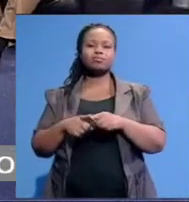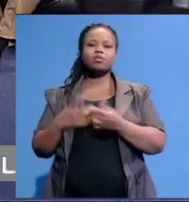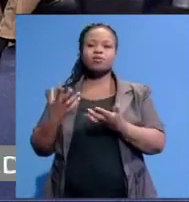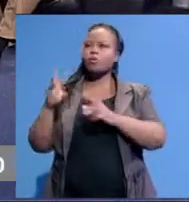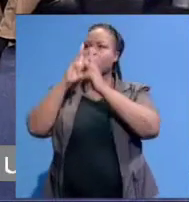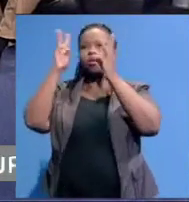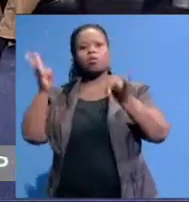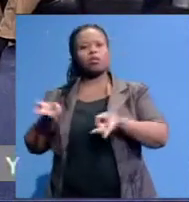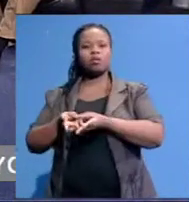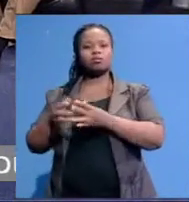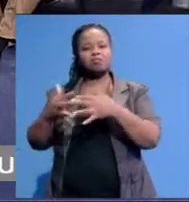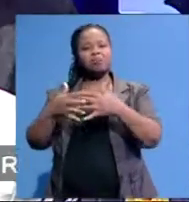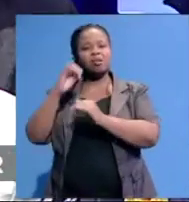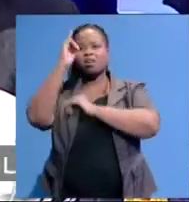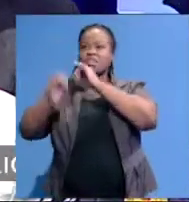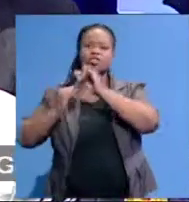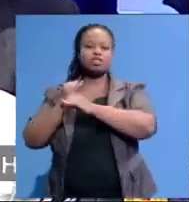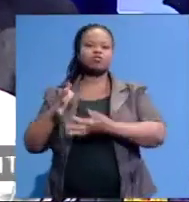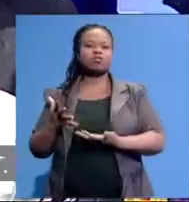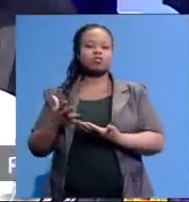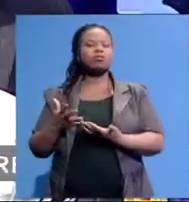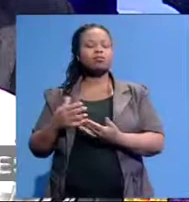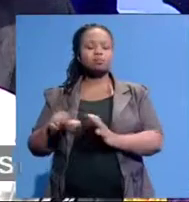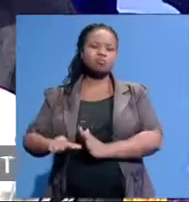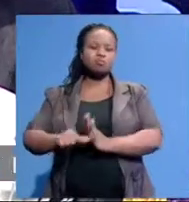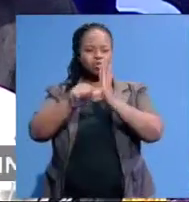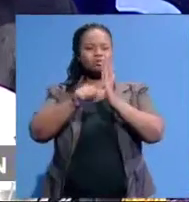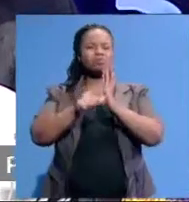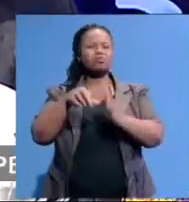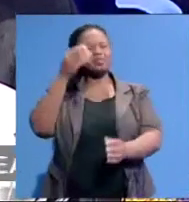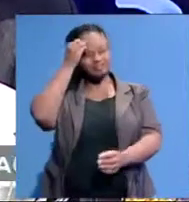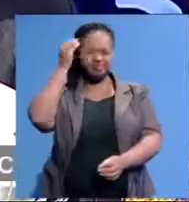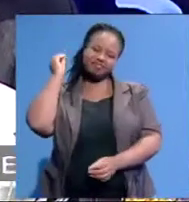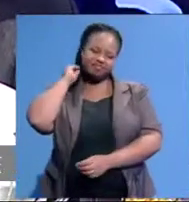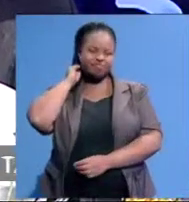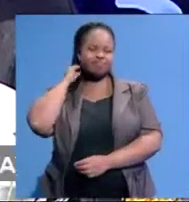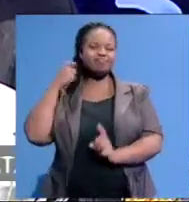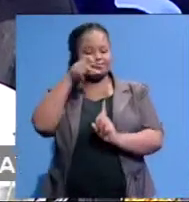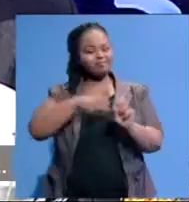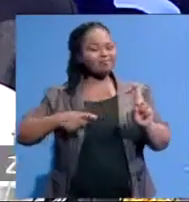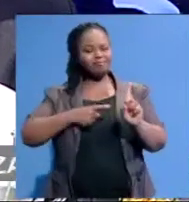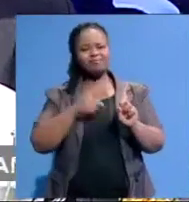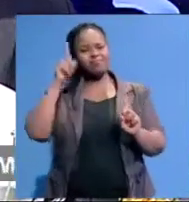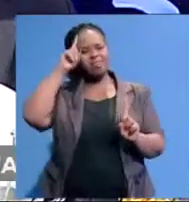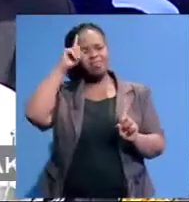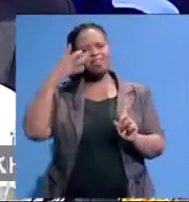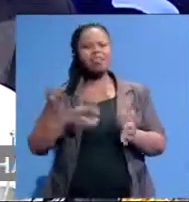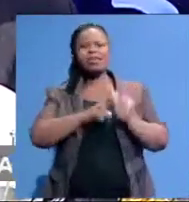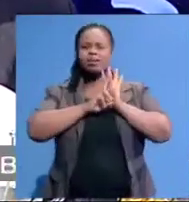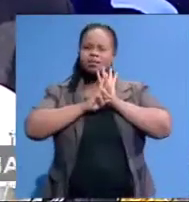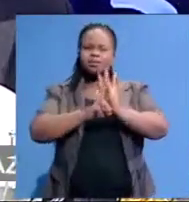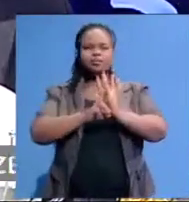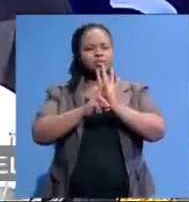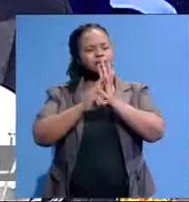to know and remember that he was a representation of hundreds, thousands, tens of thousands, hundreds